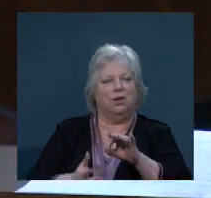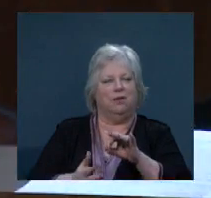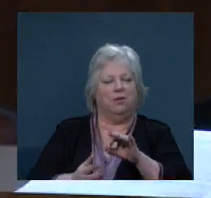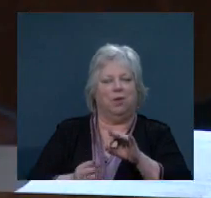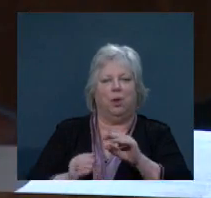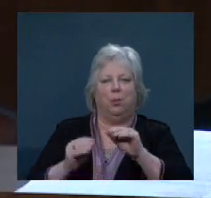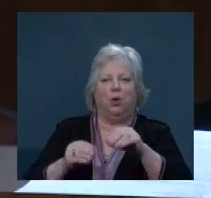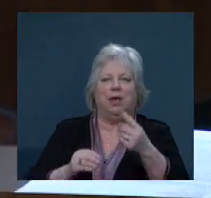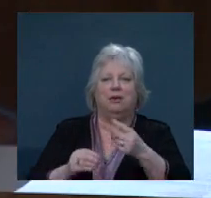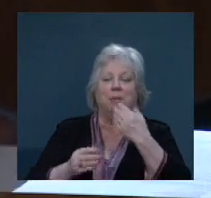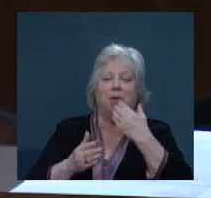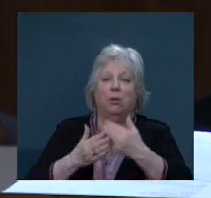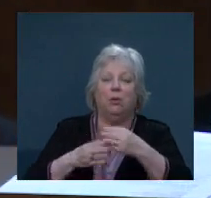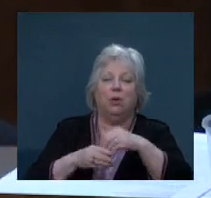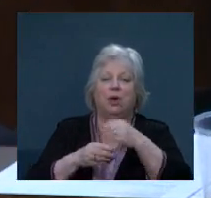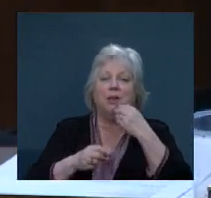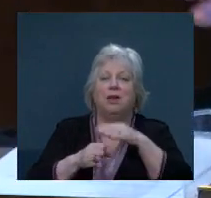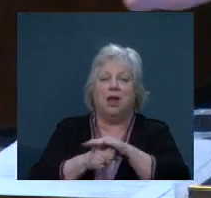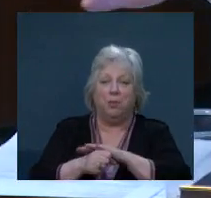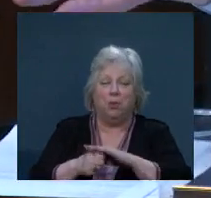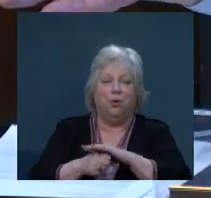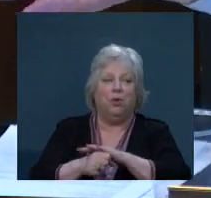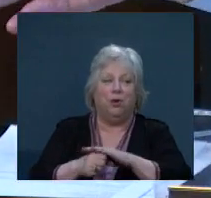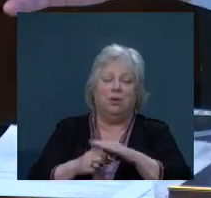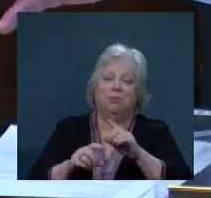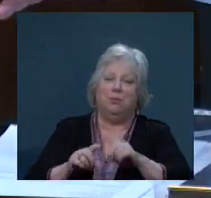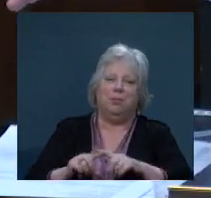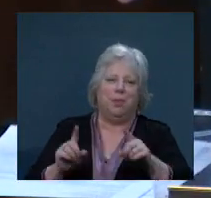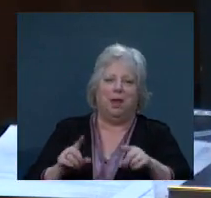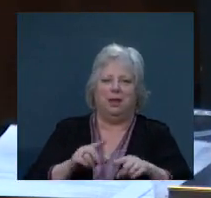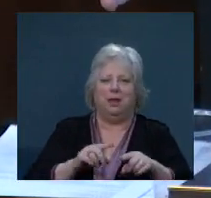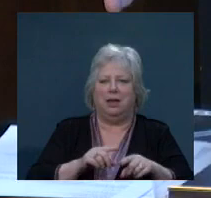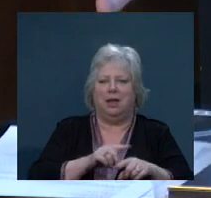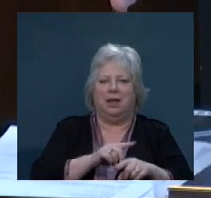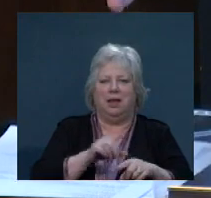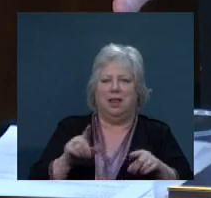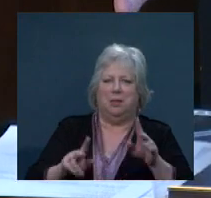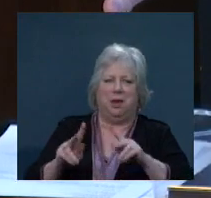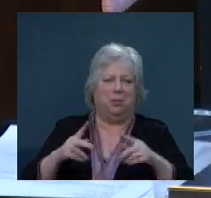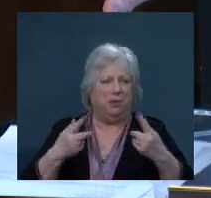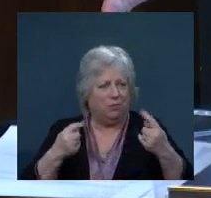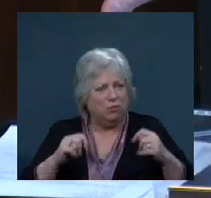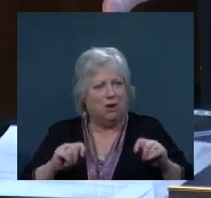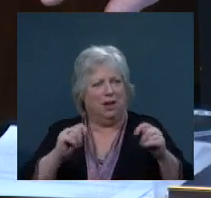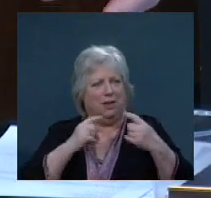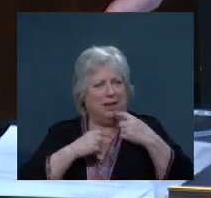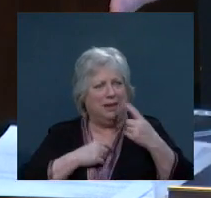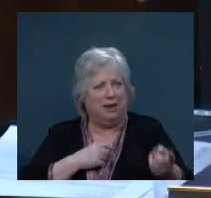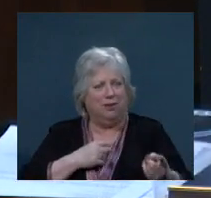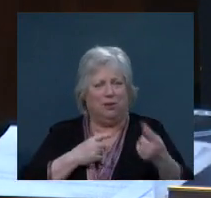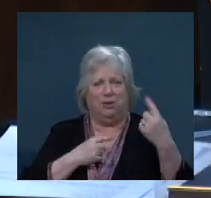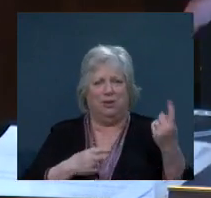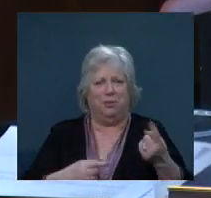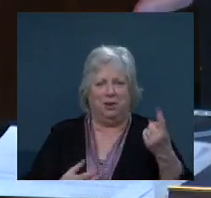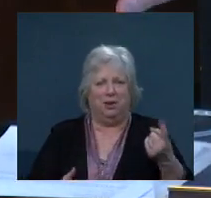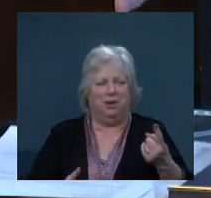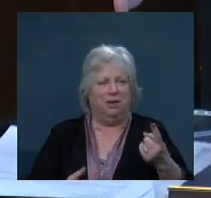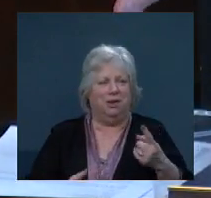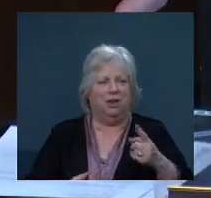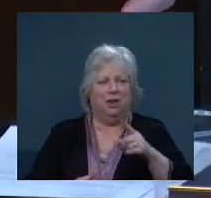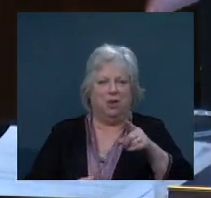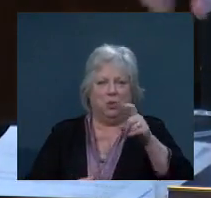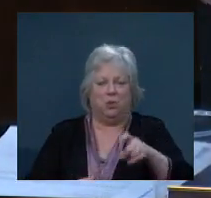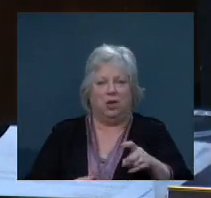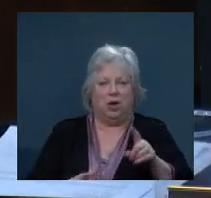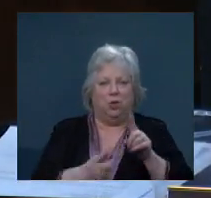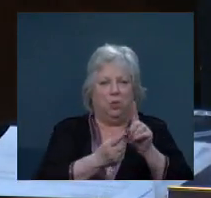think is good in the neighborhood, but these people are trying to tell you something. You need to get